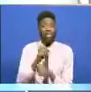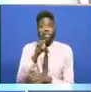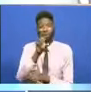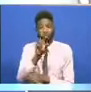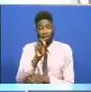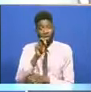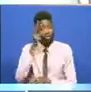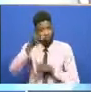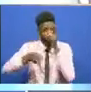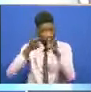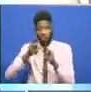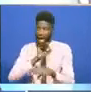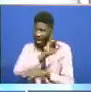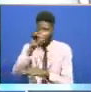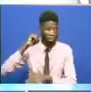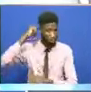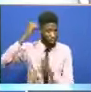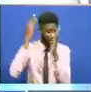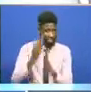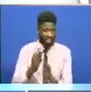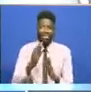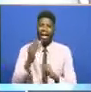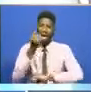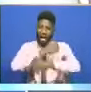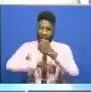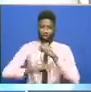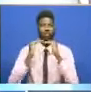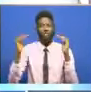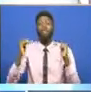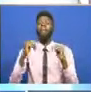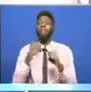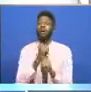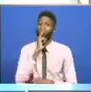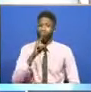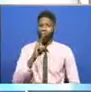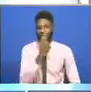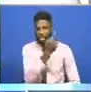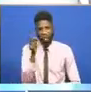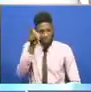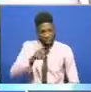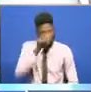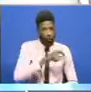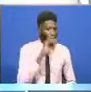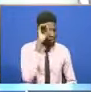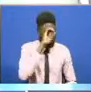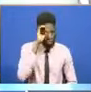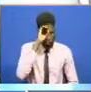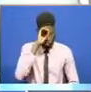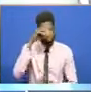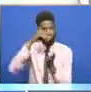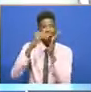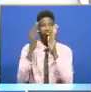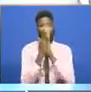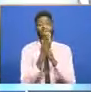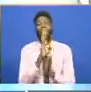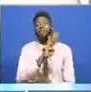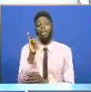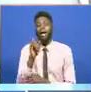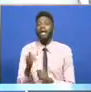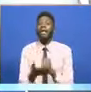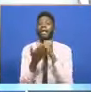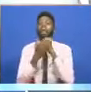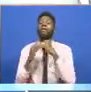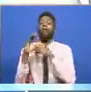to apply fairness and ensure everybody's views are captured in the Building Bridges Initiative report for the country to move in one